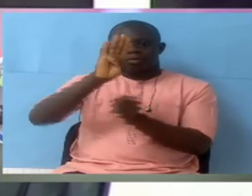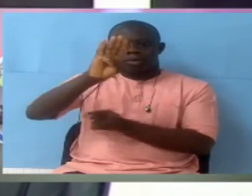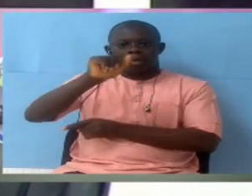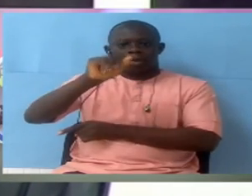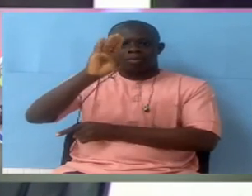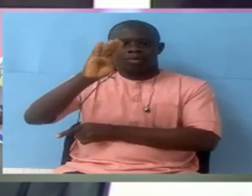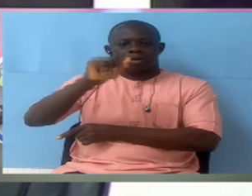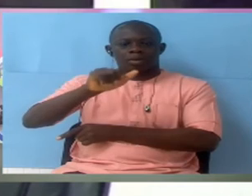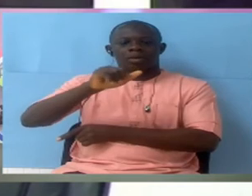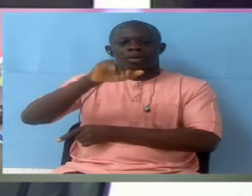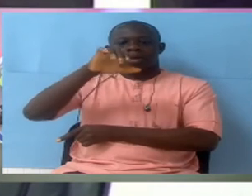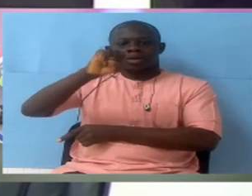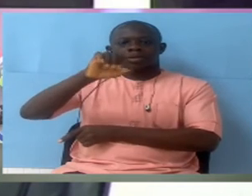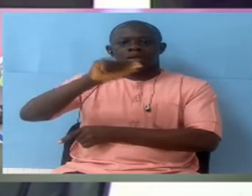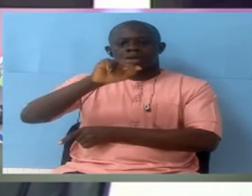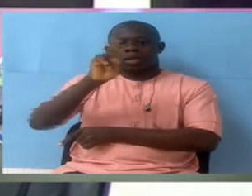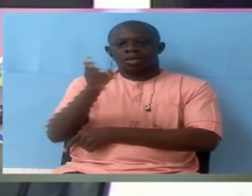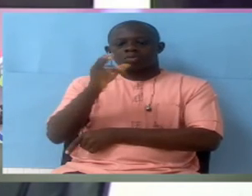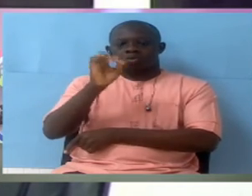fa Baba Saho.